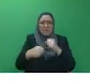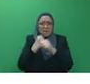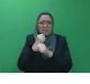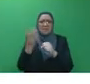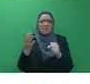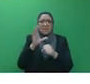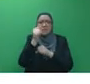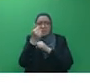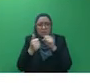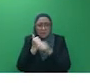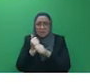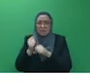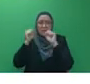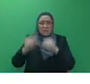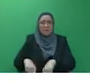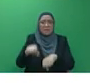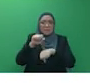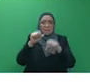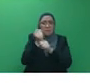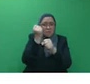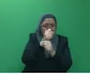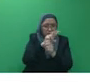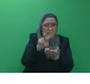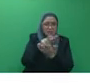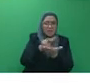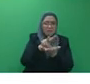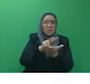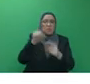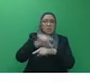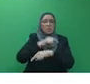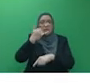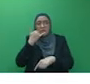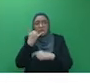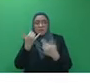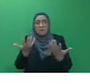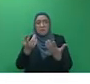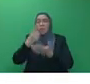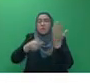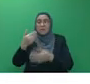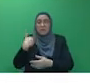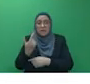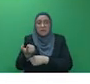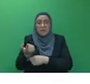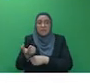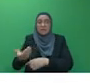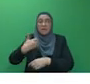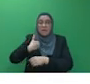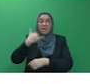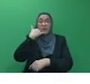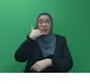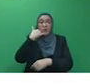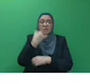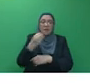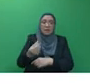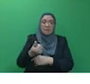it doesn't require that much skills i mean kids learn much faster i granted it but what what do they have they've got a phone